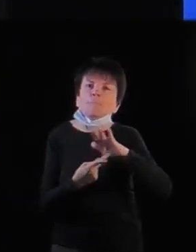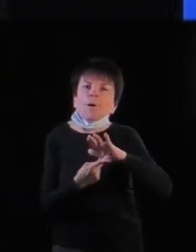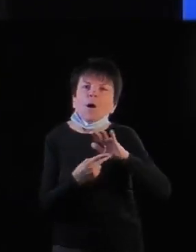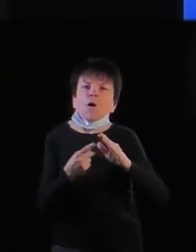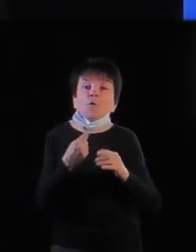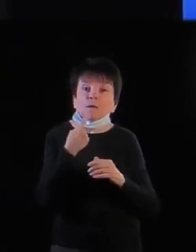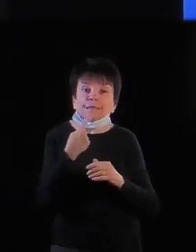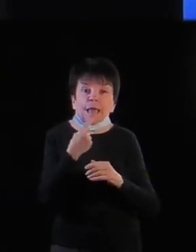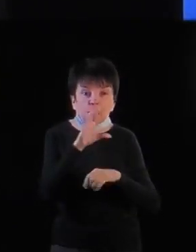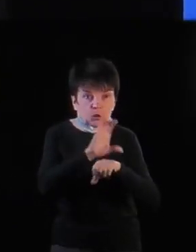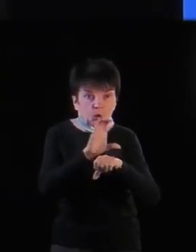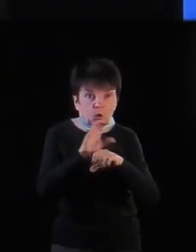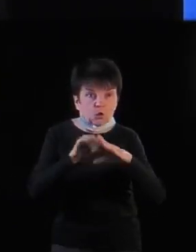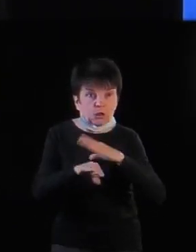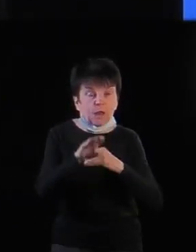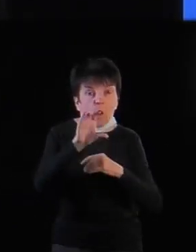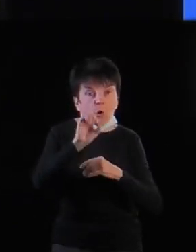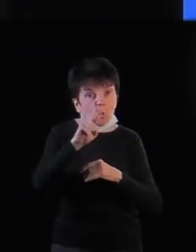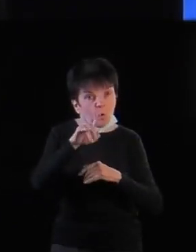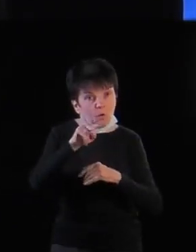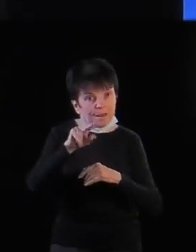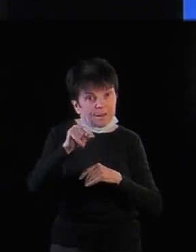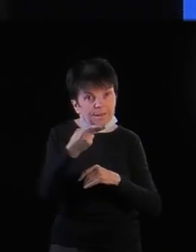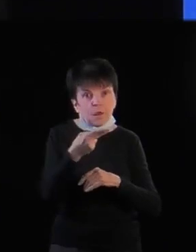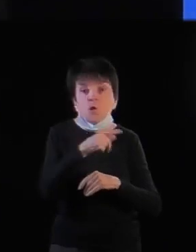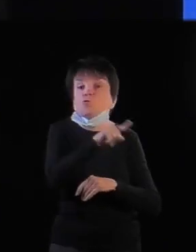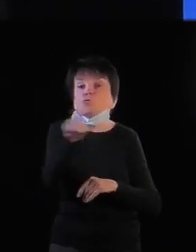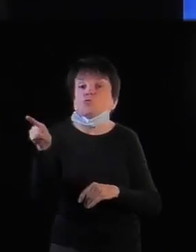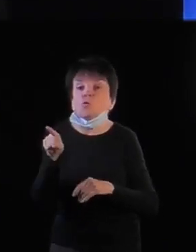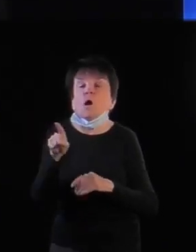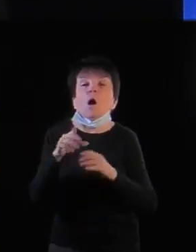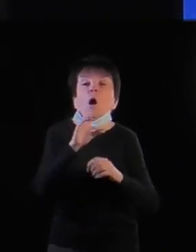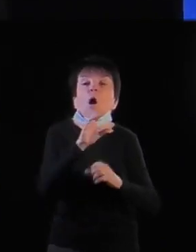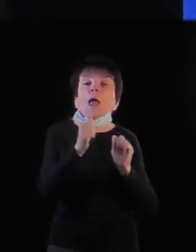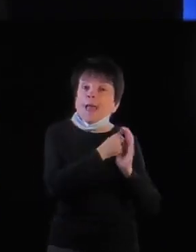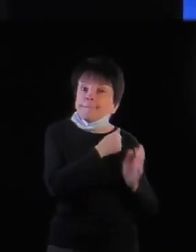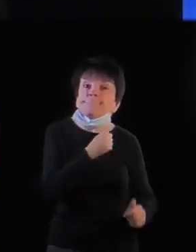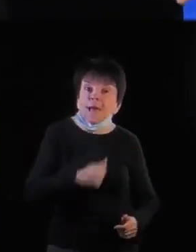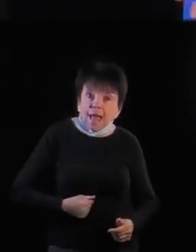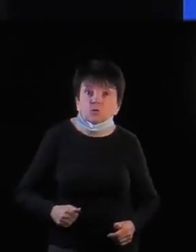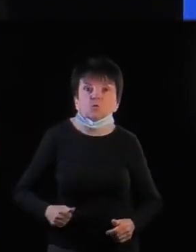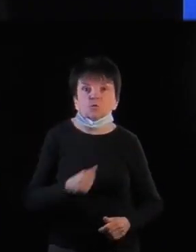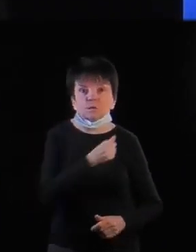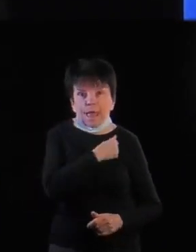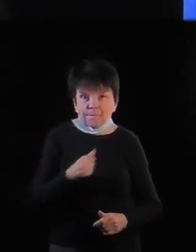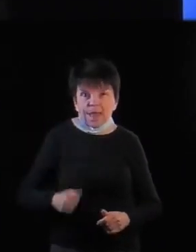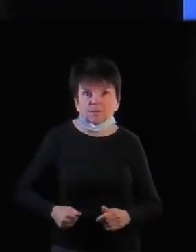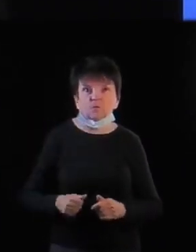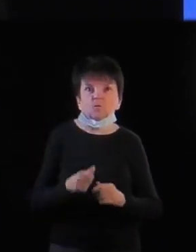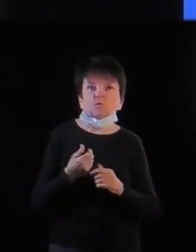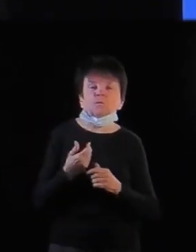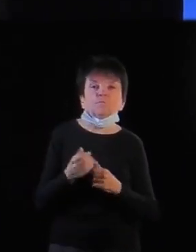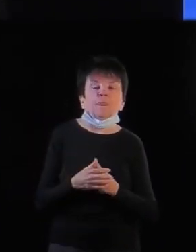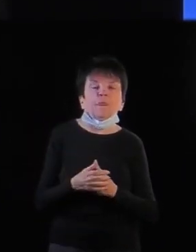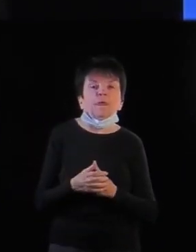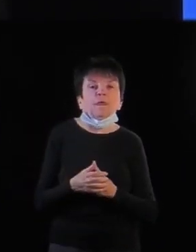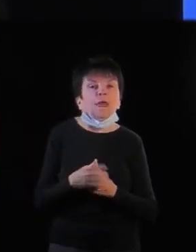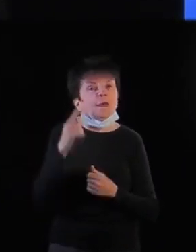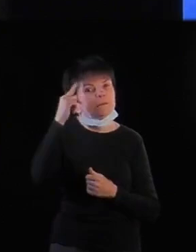was telling the church in Corinth to be ambassadors. And it's not just something that's relegated to the youth. It's for all of